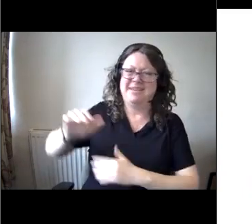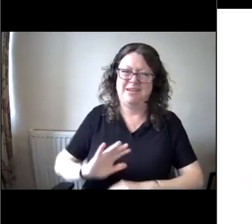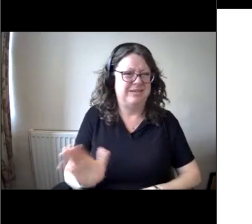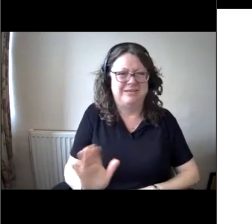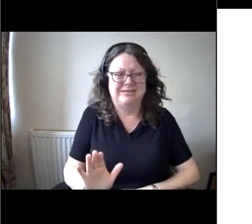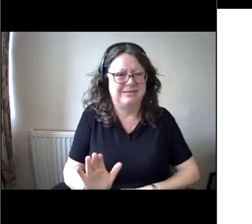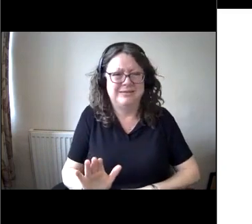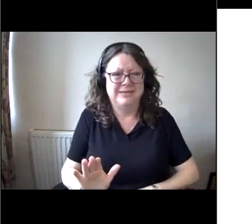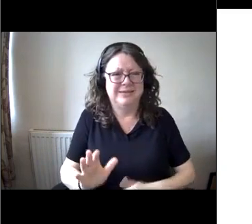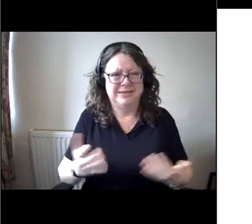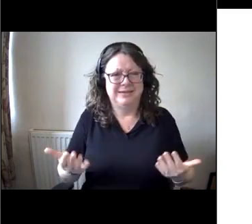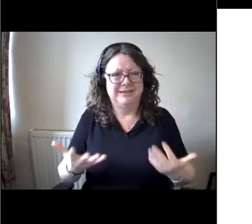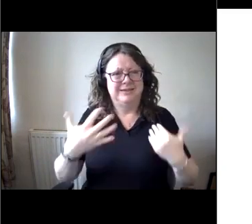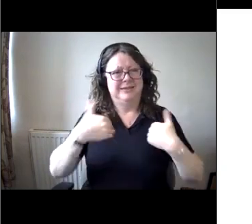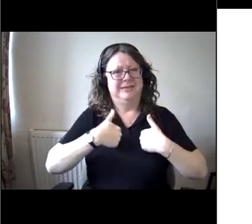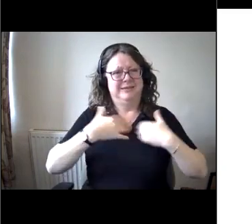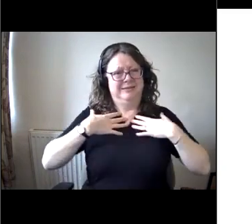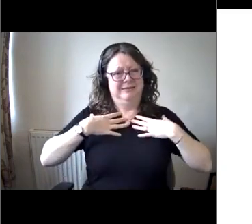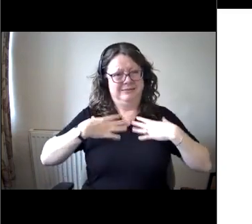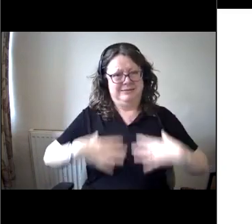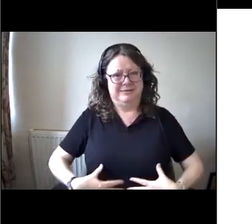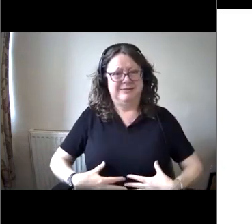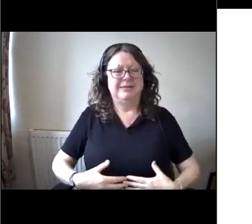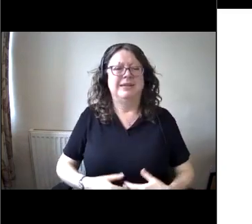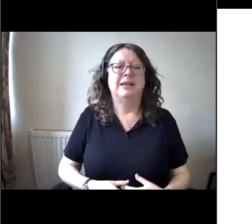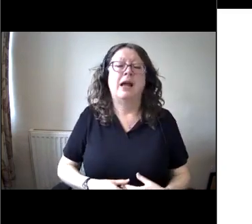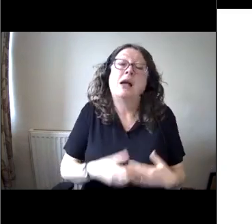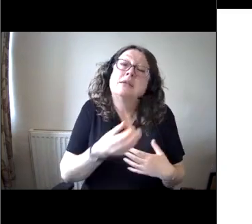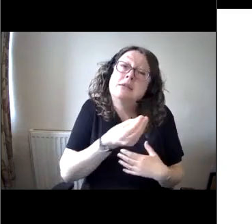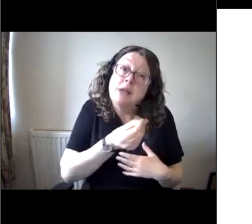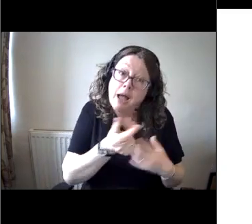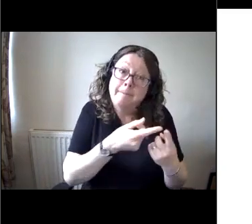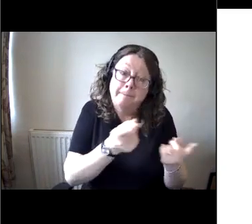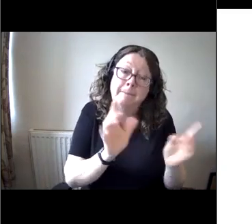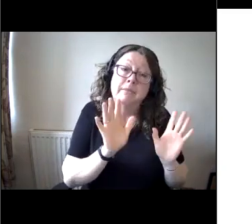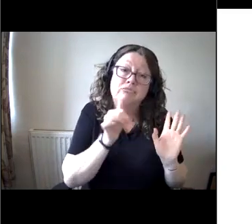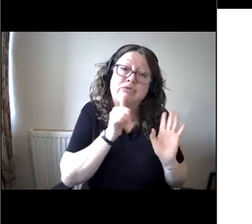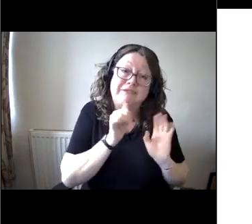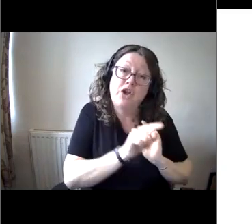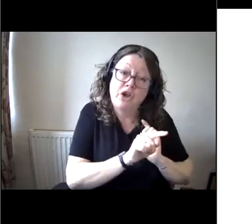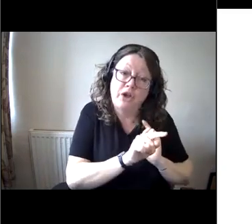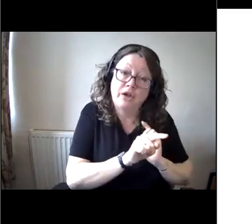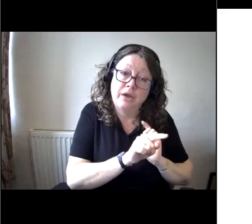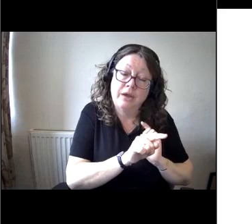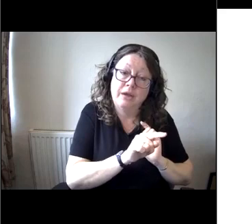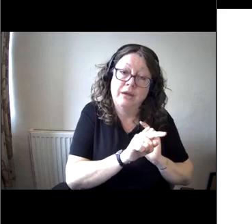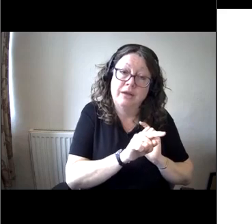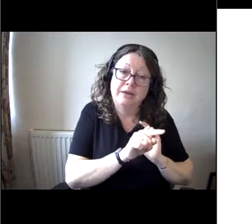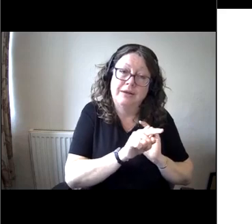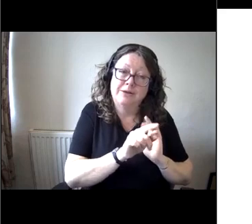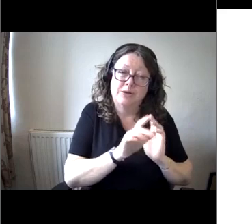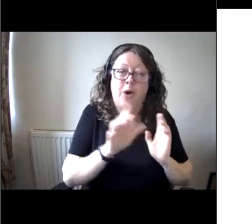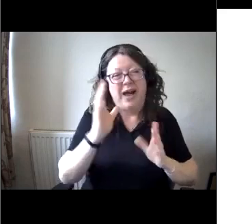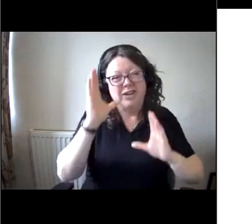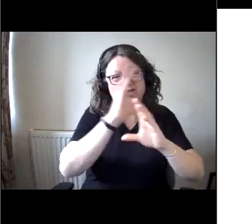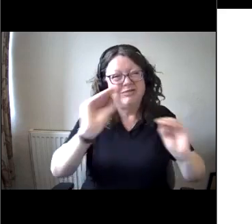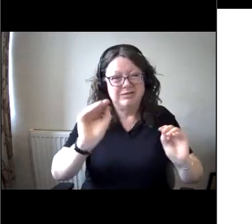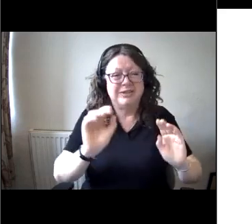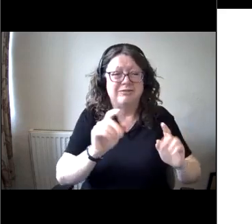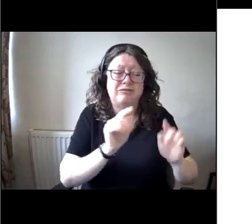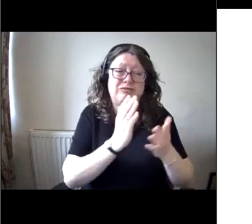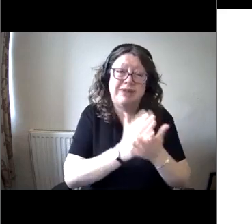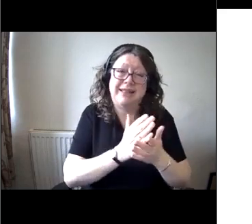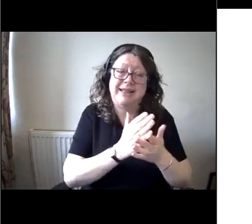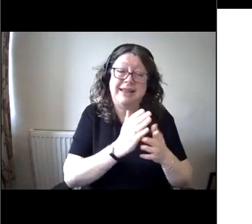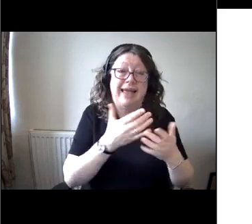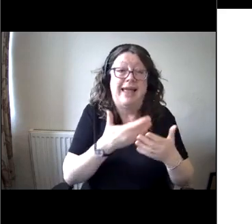some autistic people who do still prefer person with autism. So with any of this that we're talking about today, it's